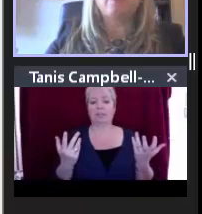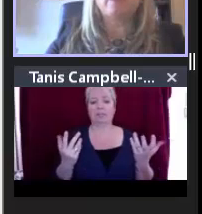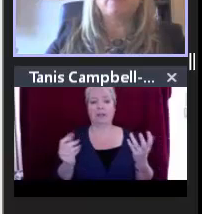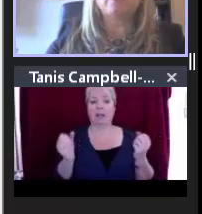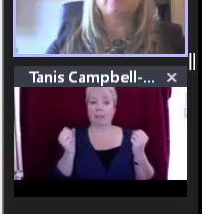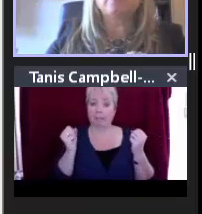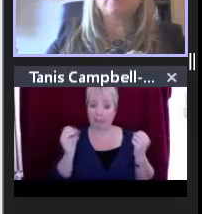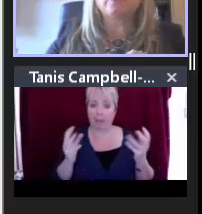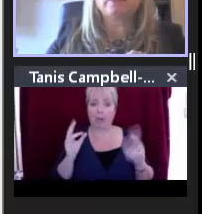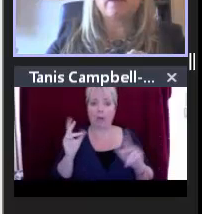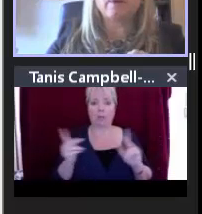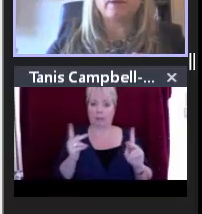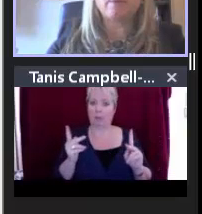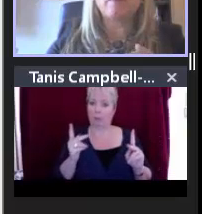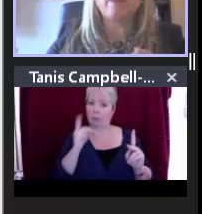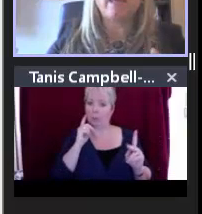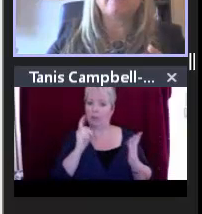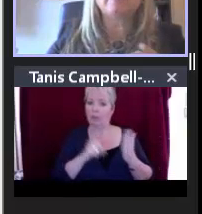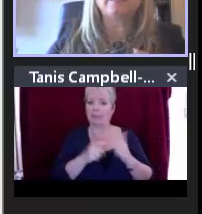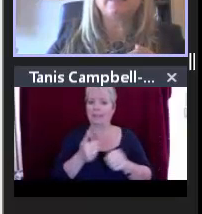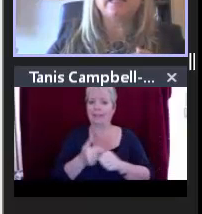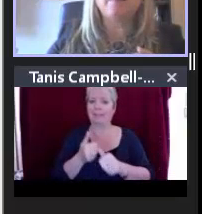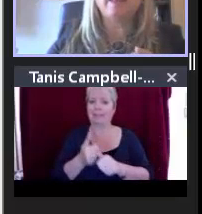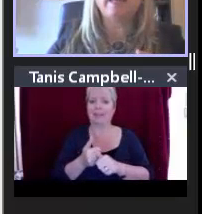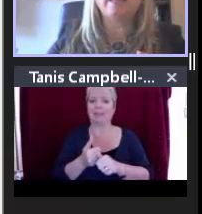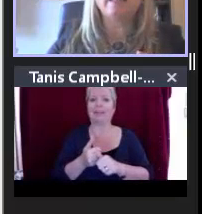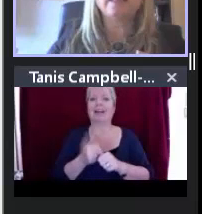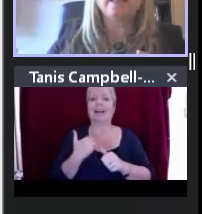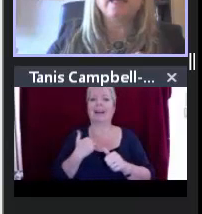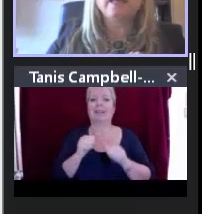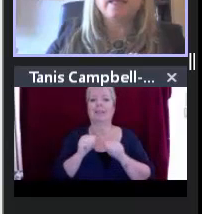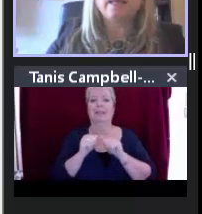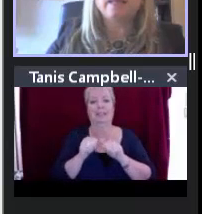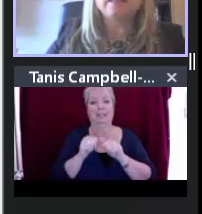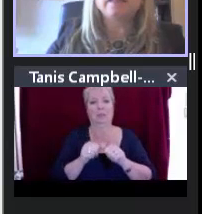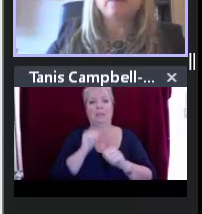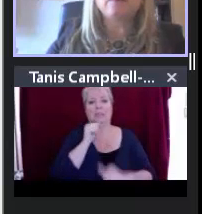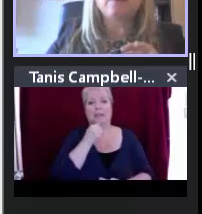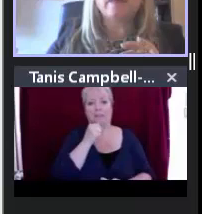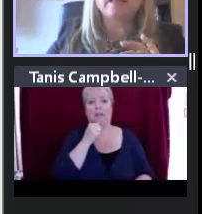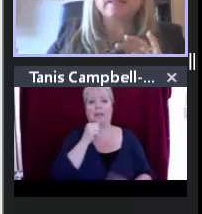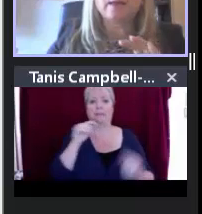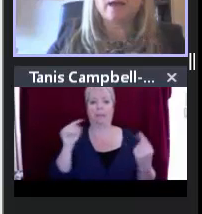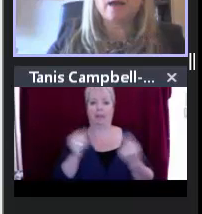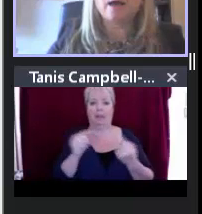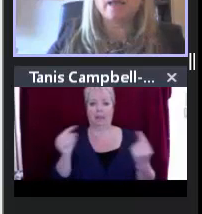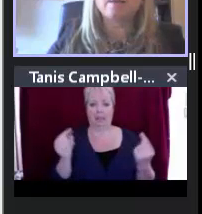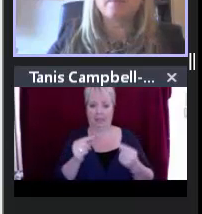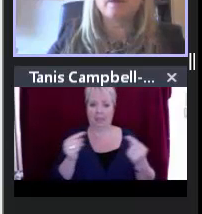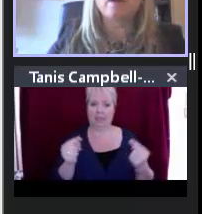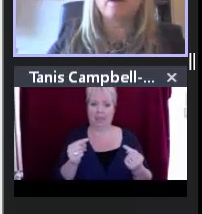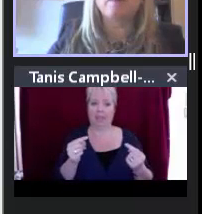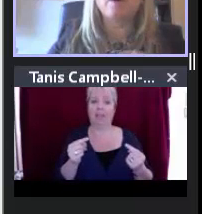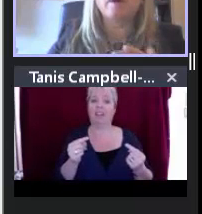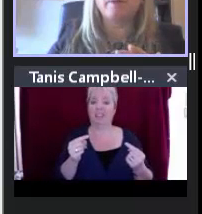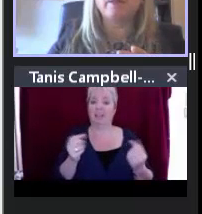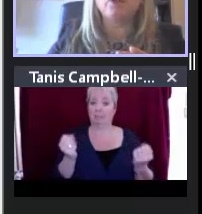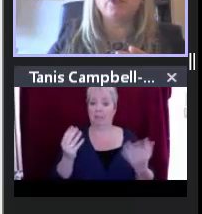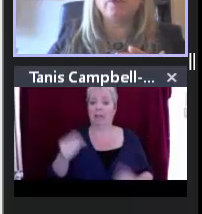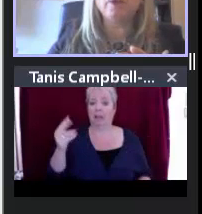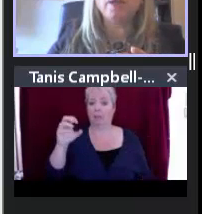of people we learn suffering with pain, day-to-day pain. And so that's a high among